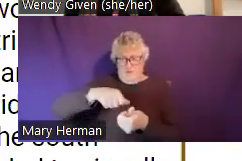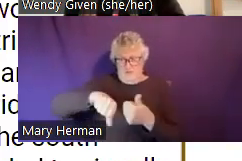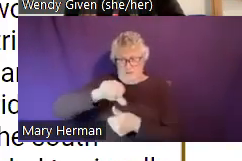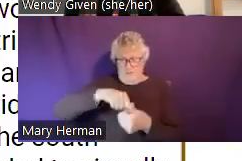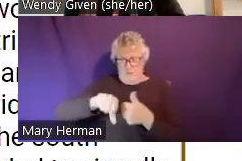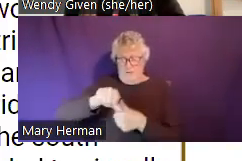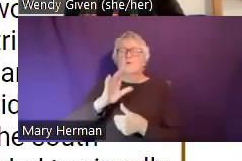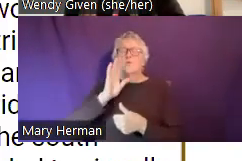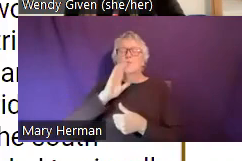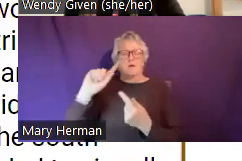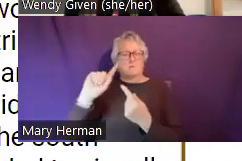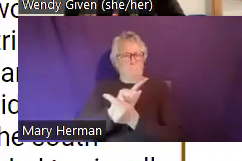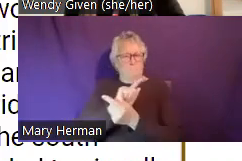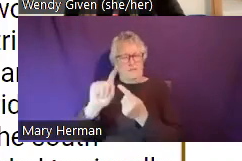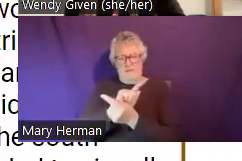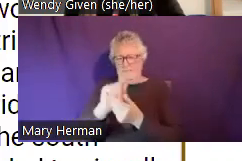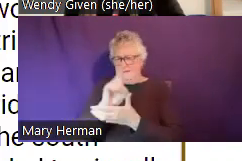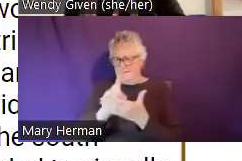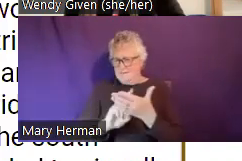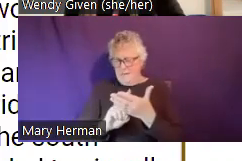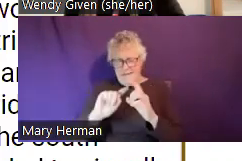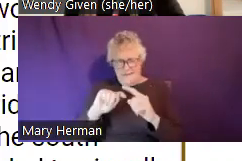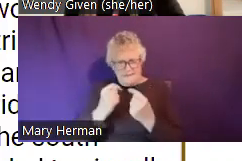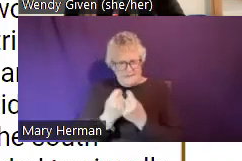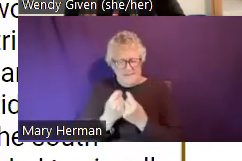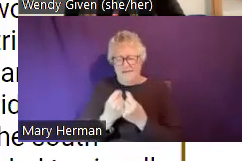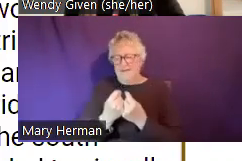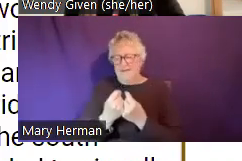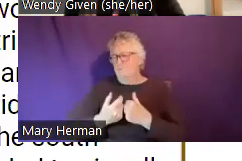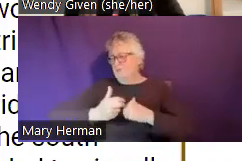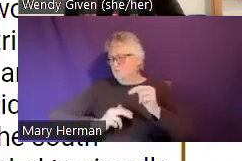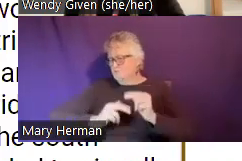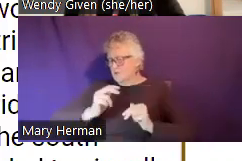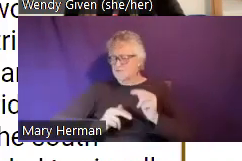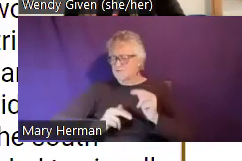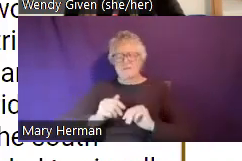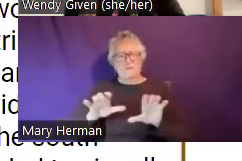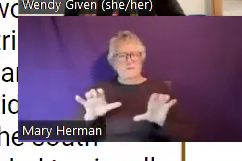team, the construction, that you'll be doing the site visits together.